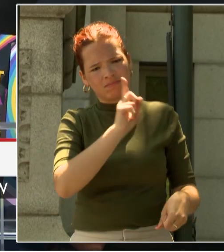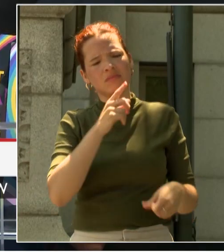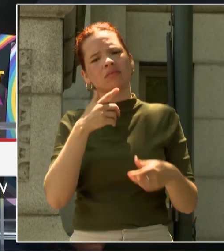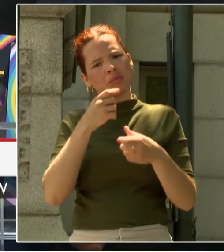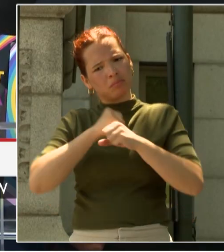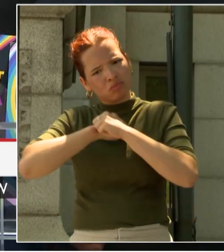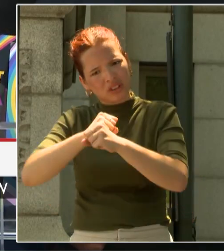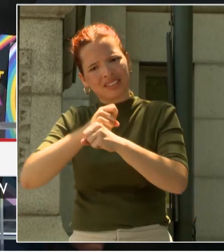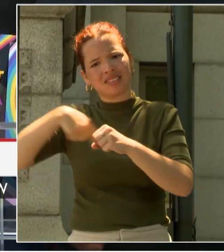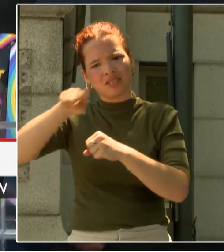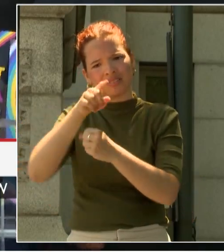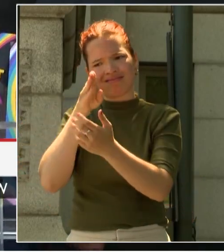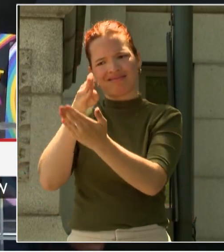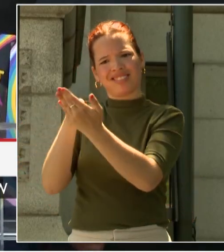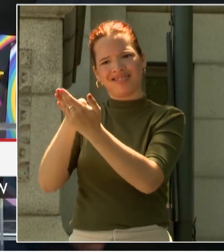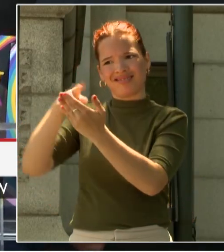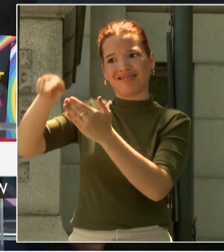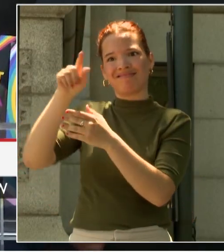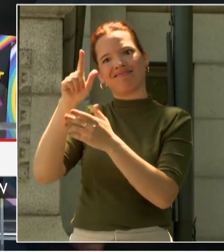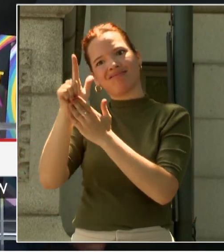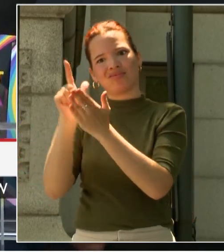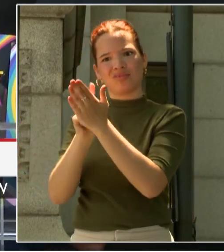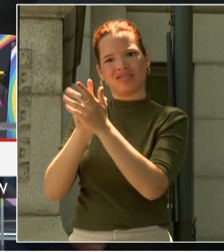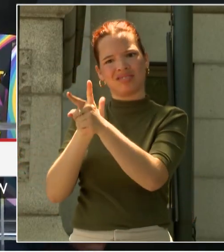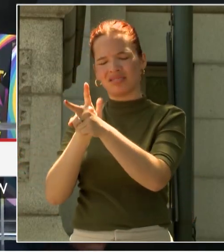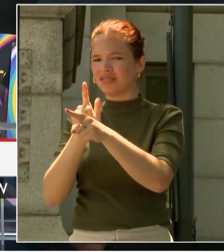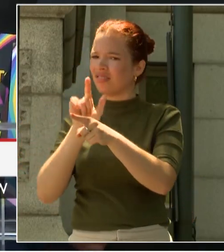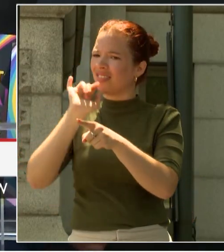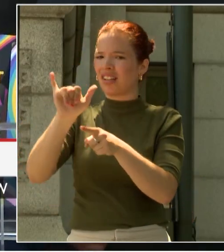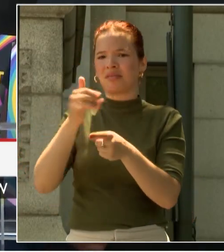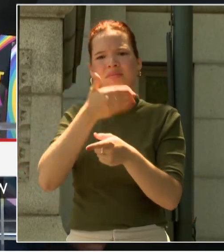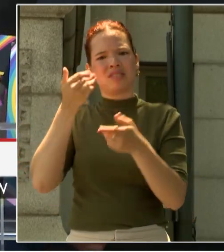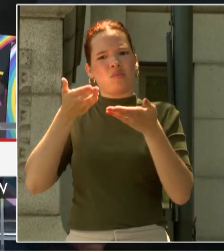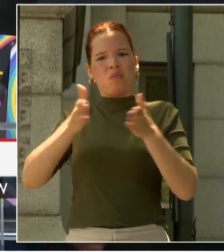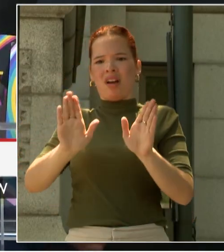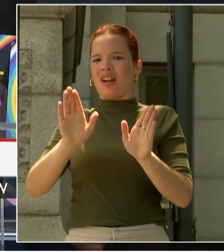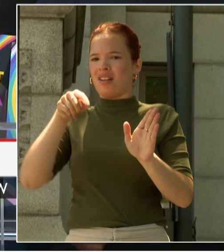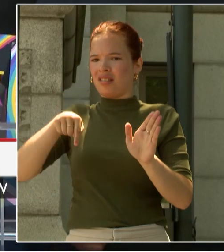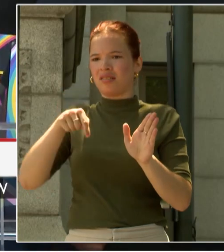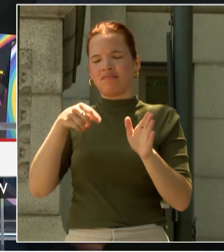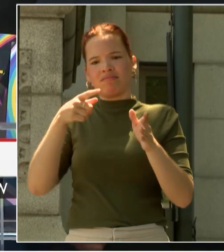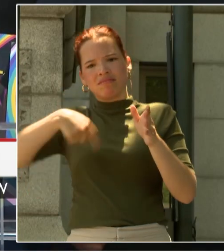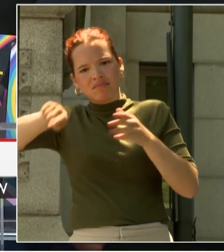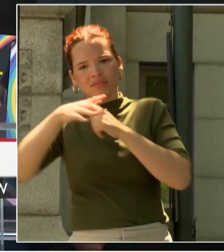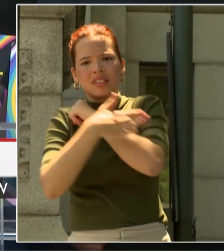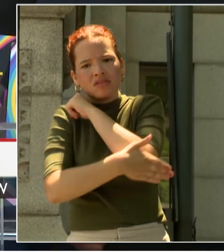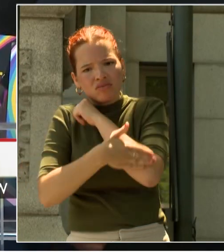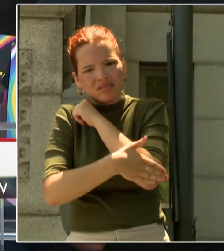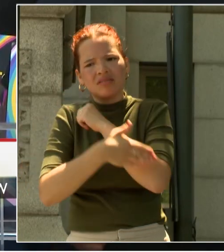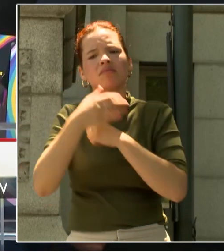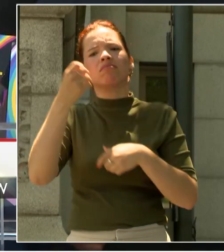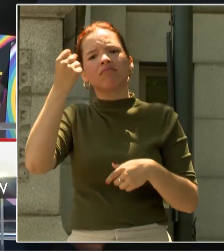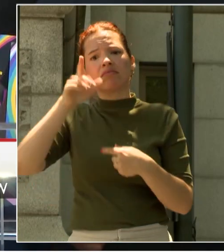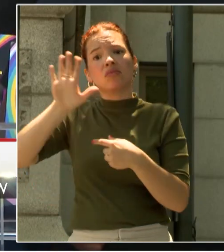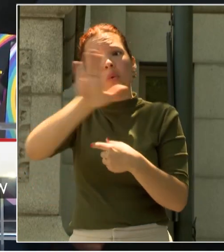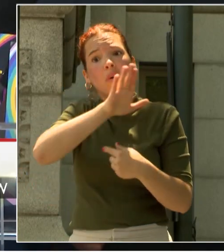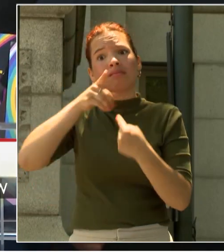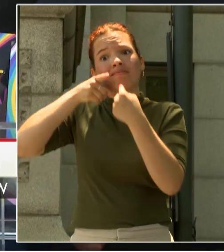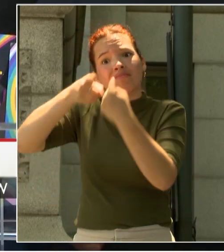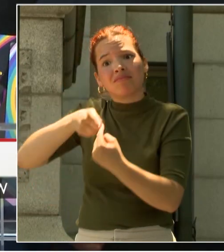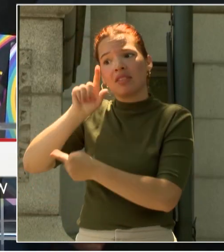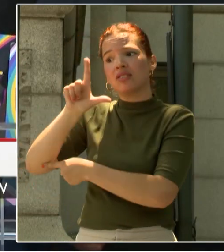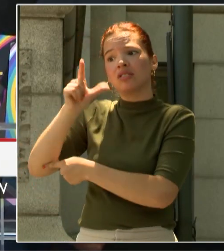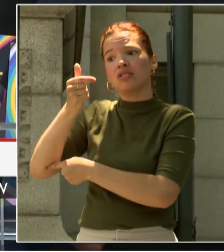best, broadest, and most effective in the country. And we recognize that the struggle for LGBTQIA plus rights